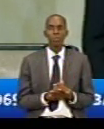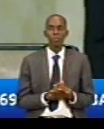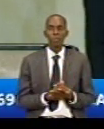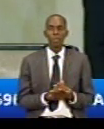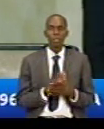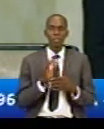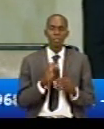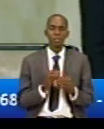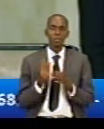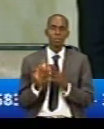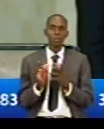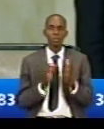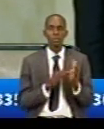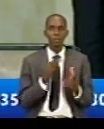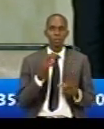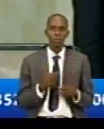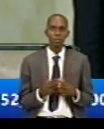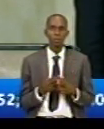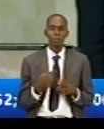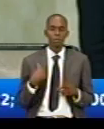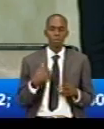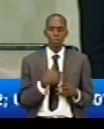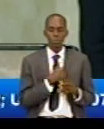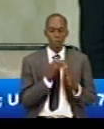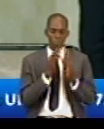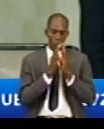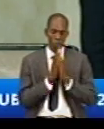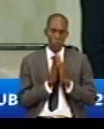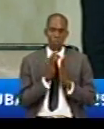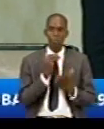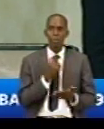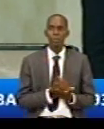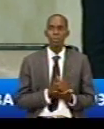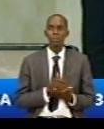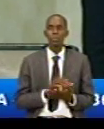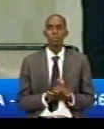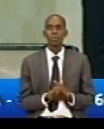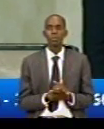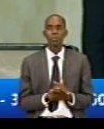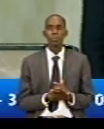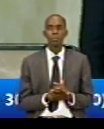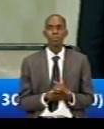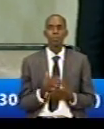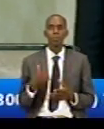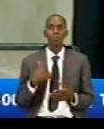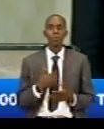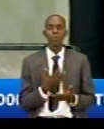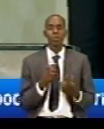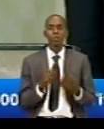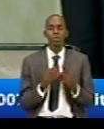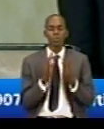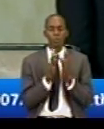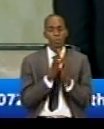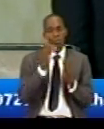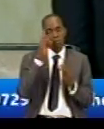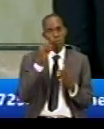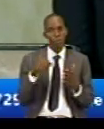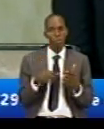In Jesus' name we pray. We want to pray for this nation, Nigeria,